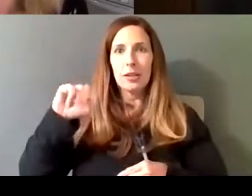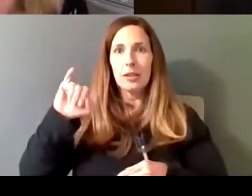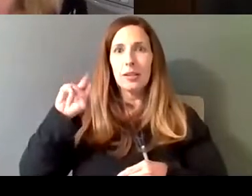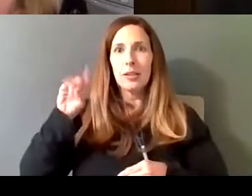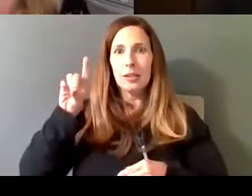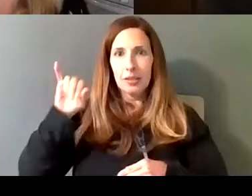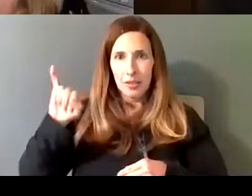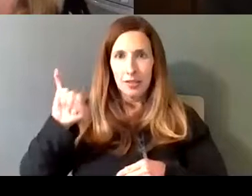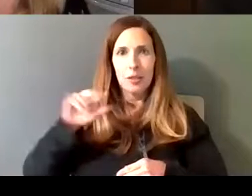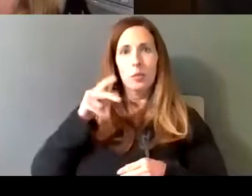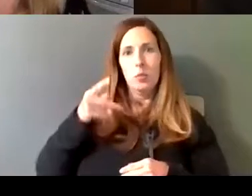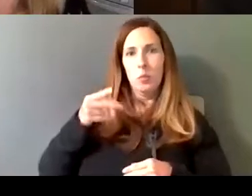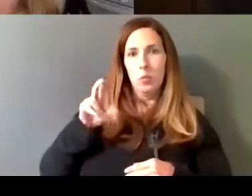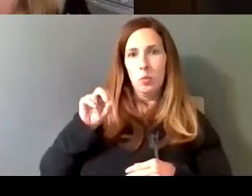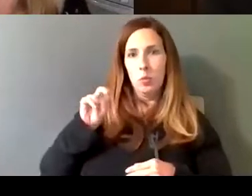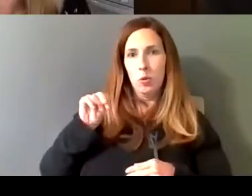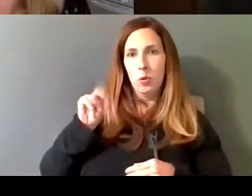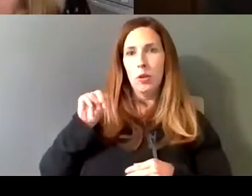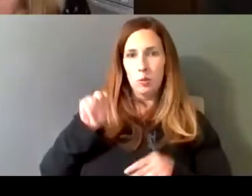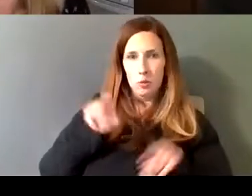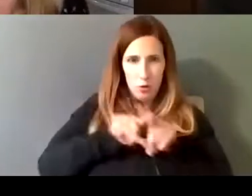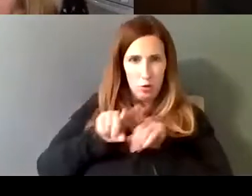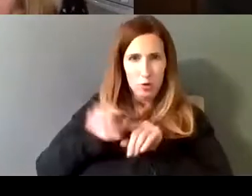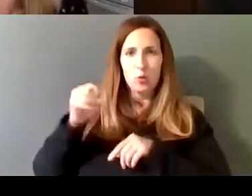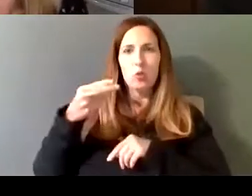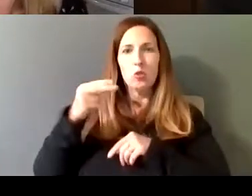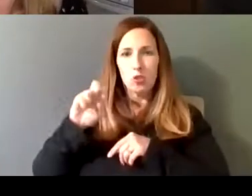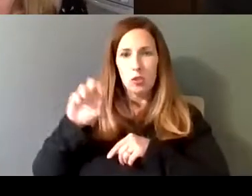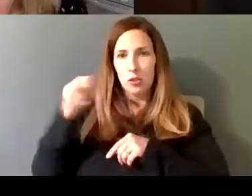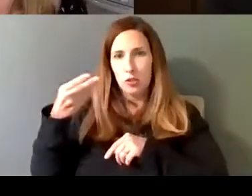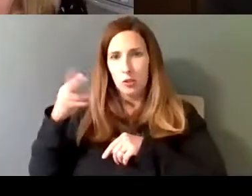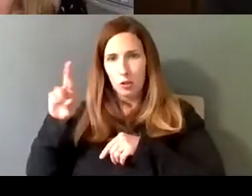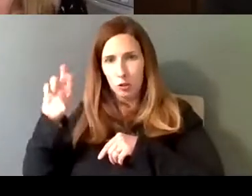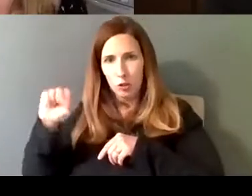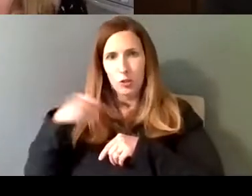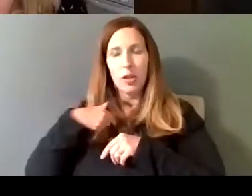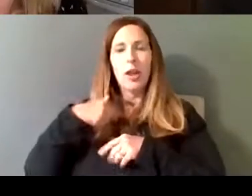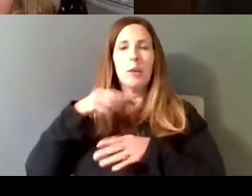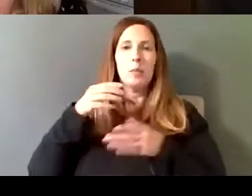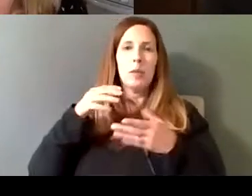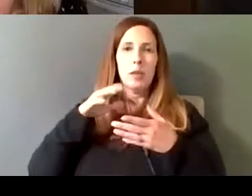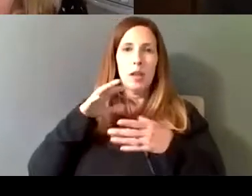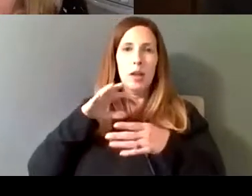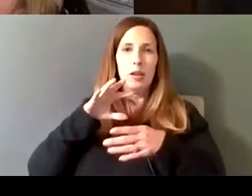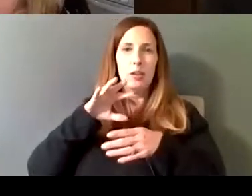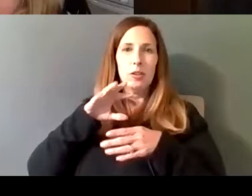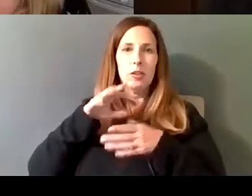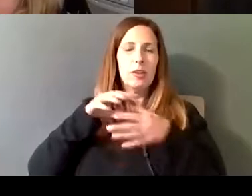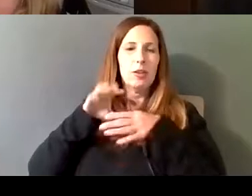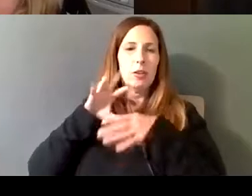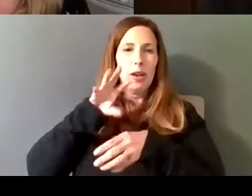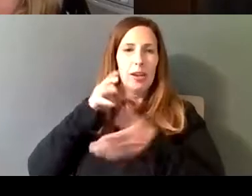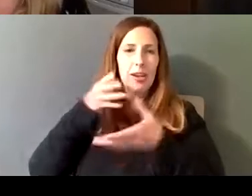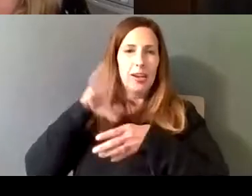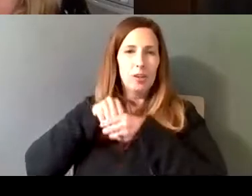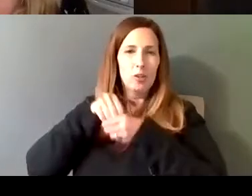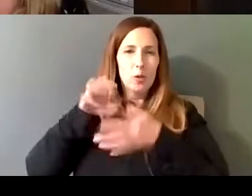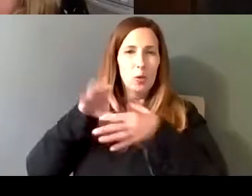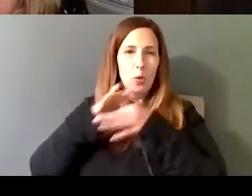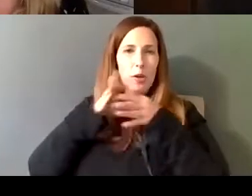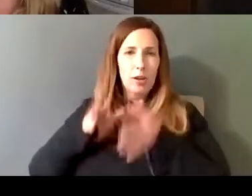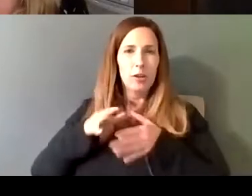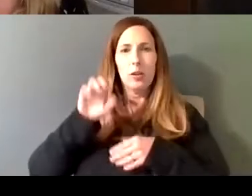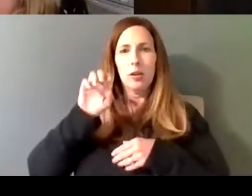also she and hers. I am the Community Engagement Coordinator at Exodus Refugee Migration. I'm really excited to be here today to be a part of